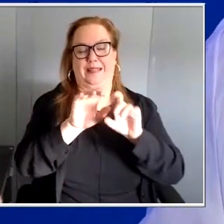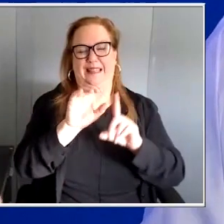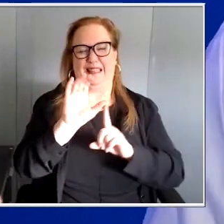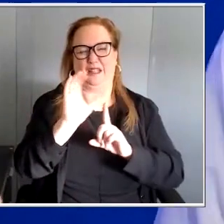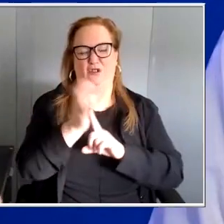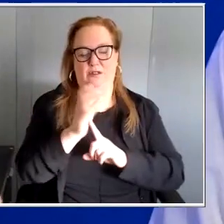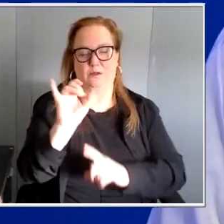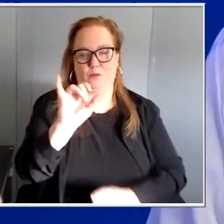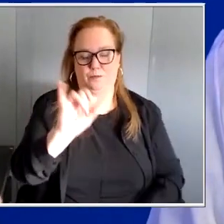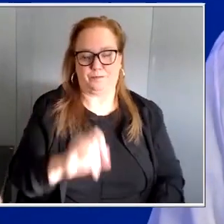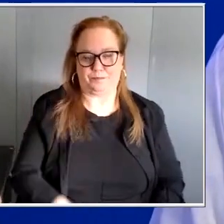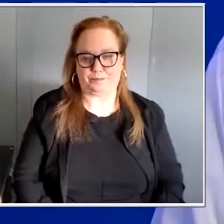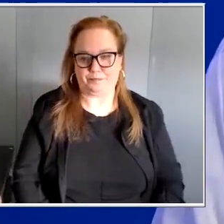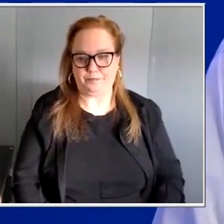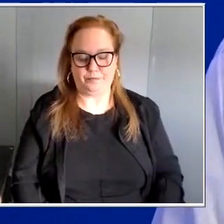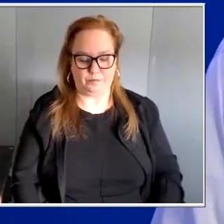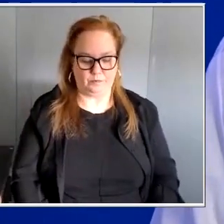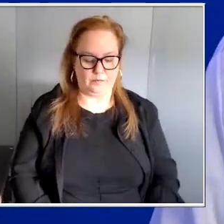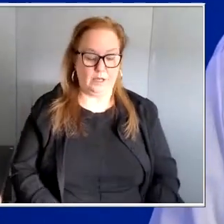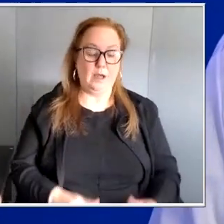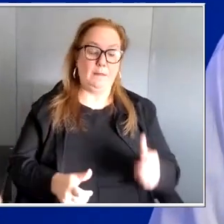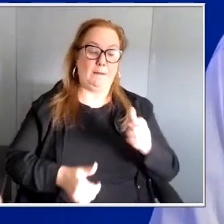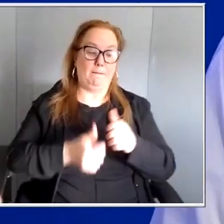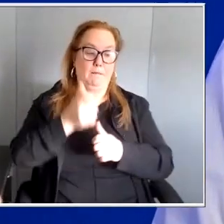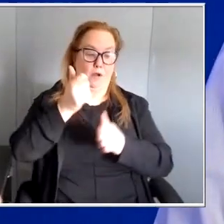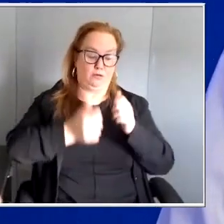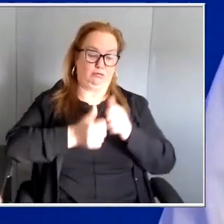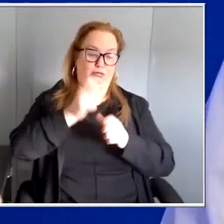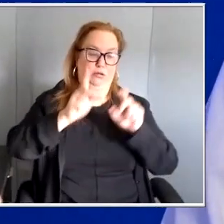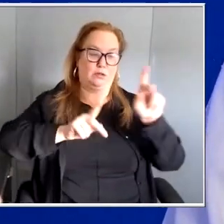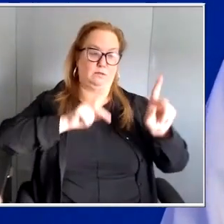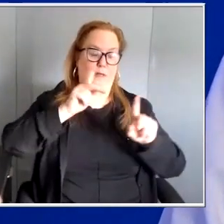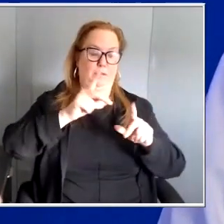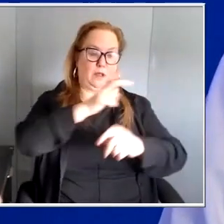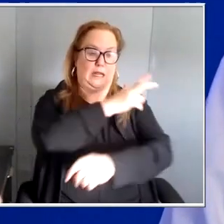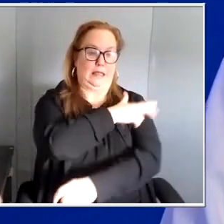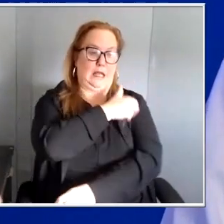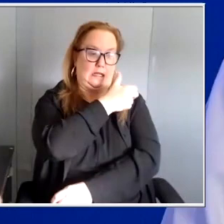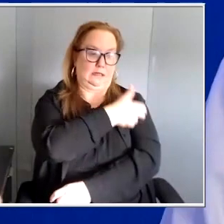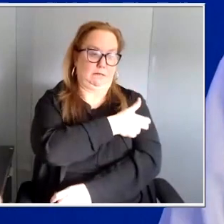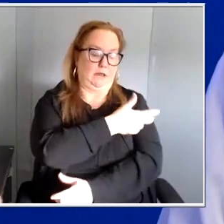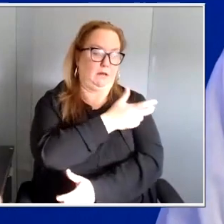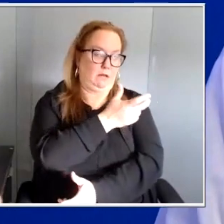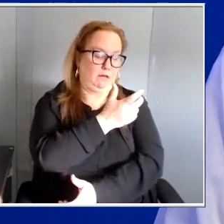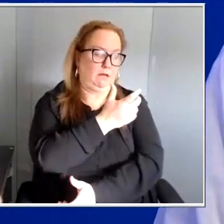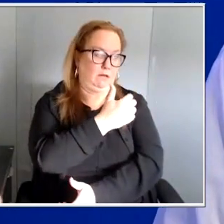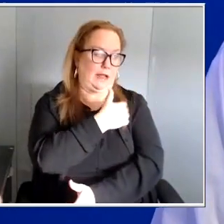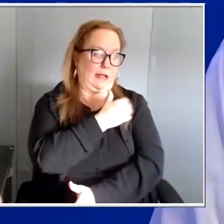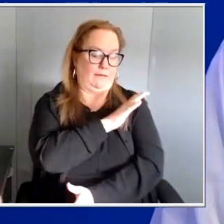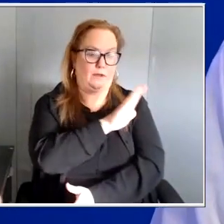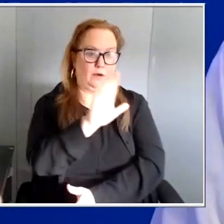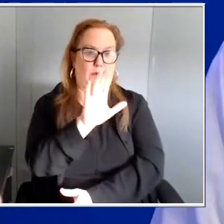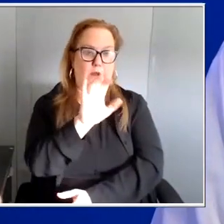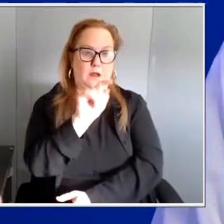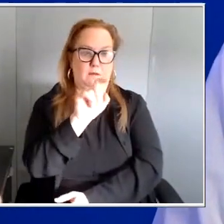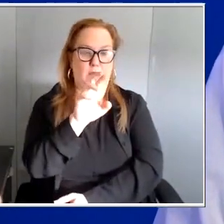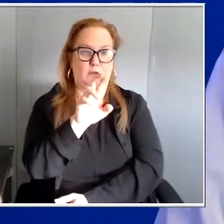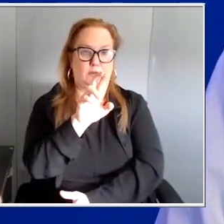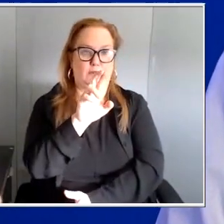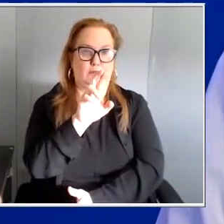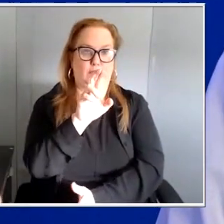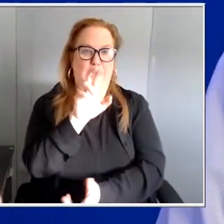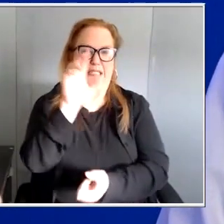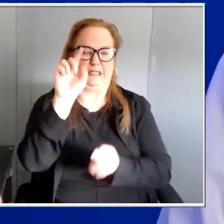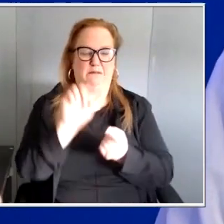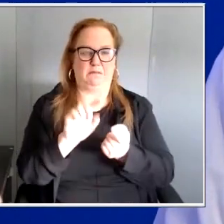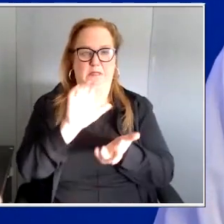conditions as well. But the vast majority of those people that are in the hospital and have had their updated booster is exceedingly small, and